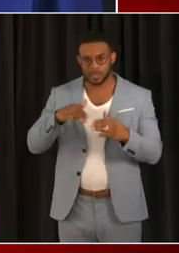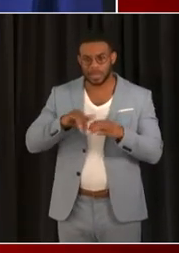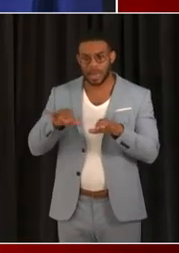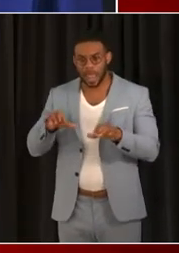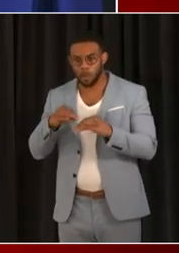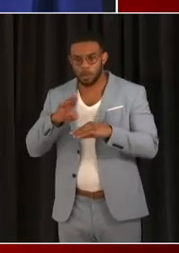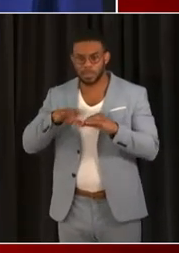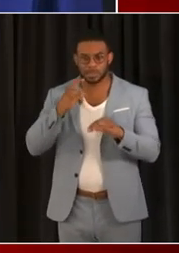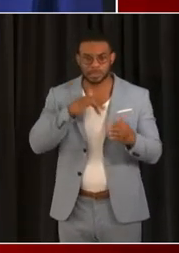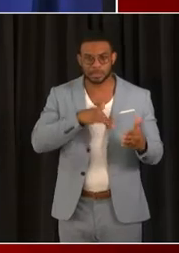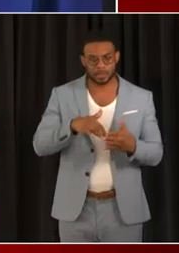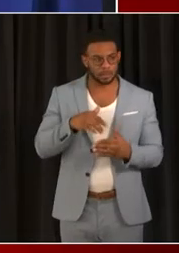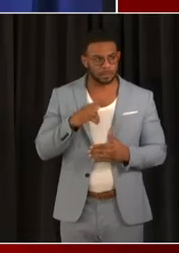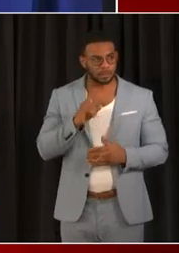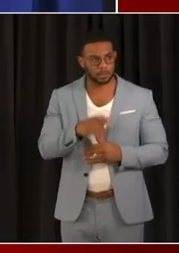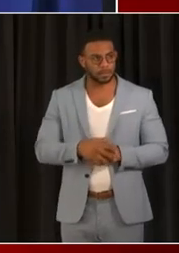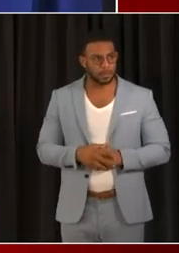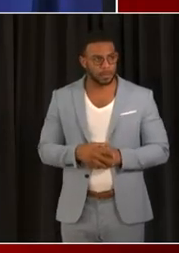more than just a study?